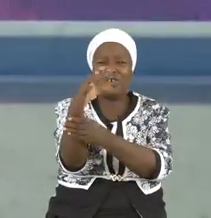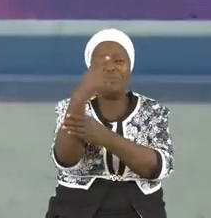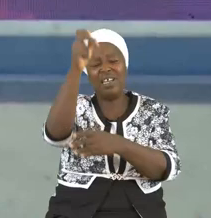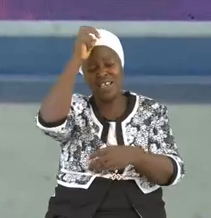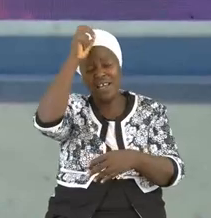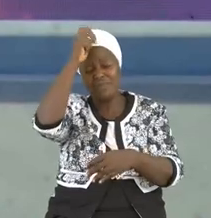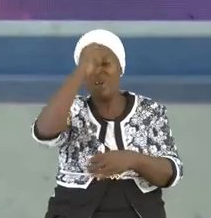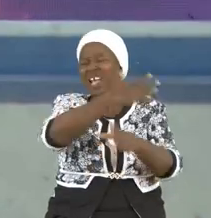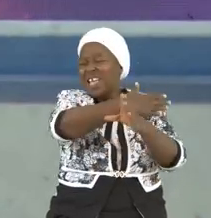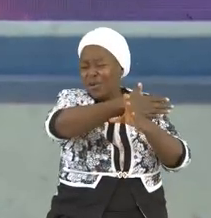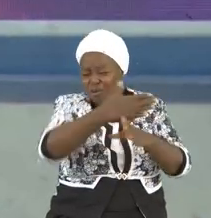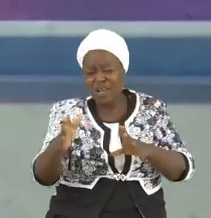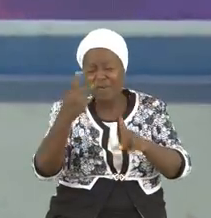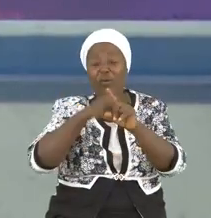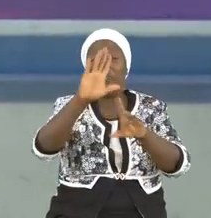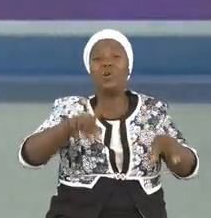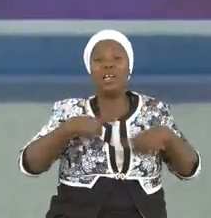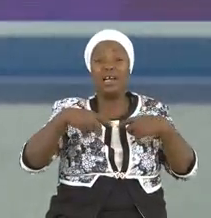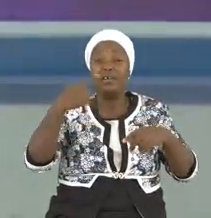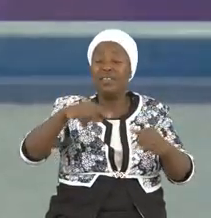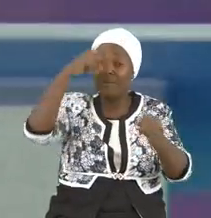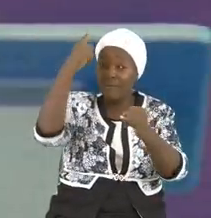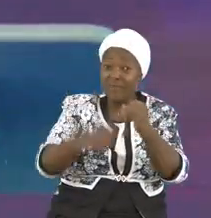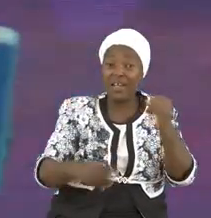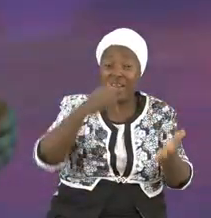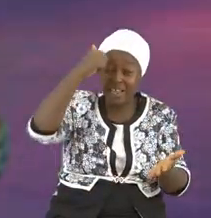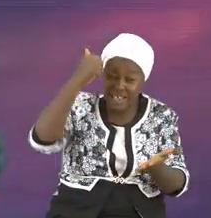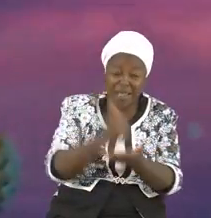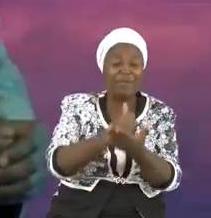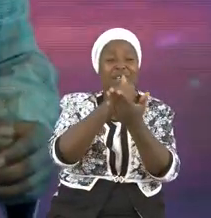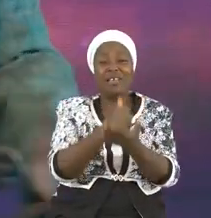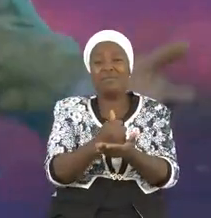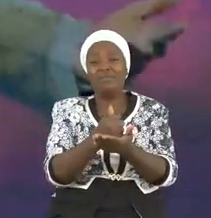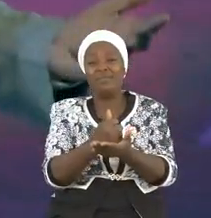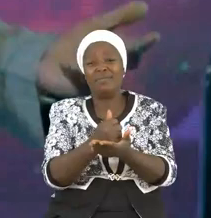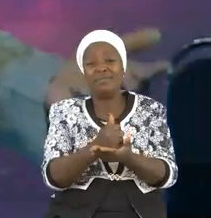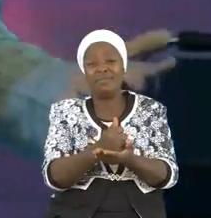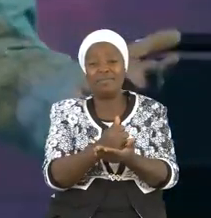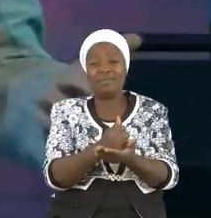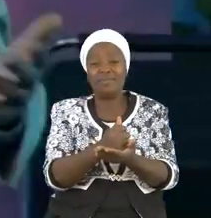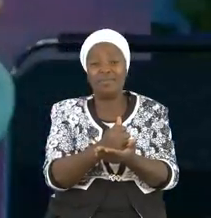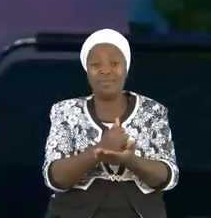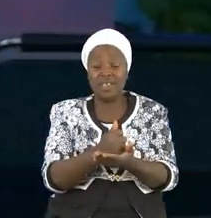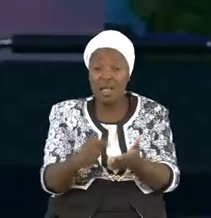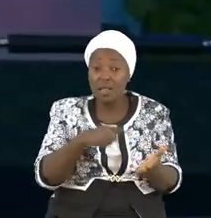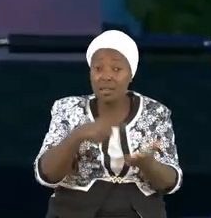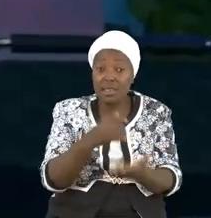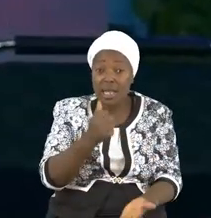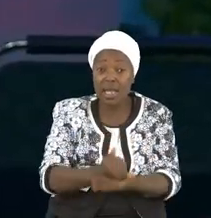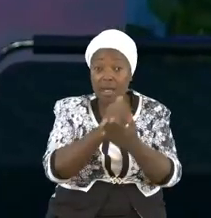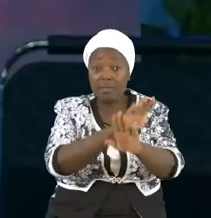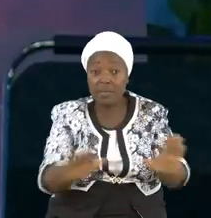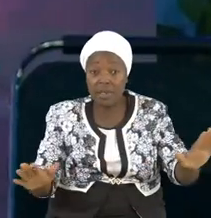away from your life. The final amen. This helpless,